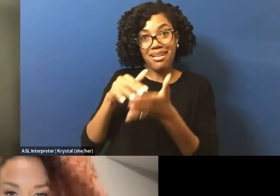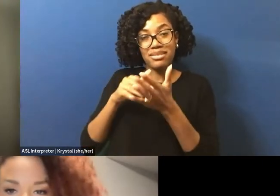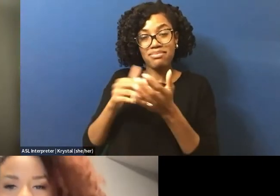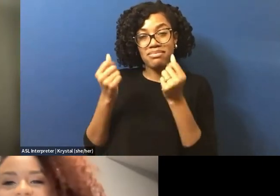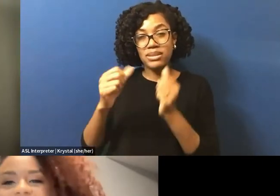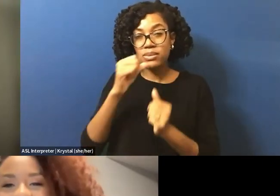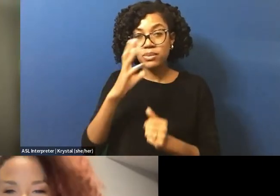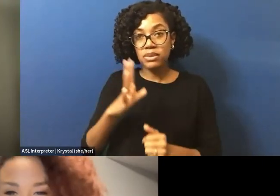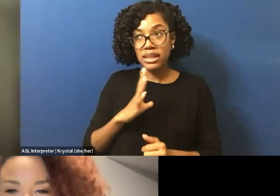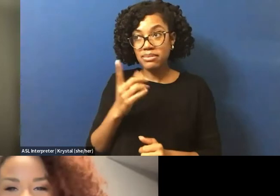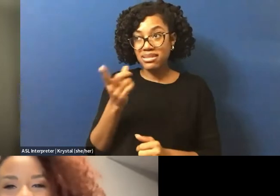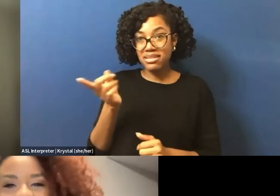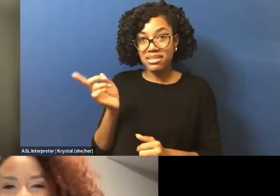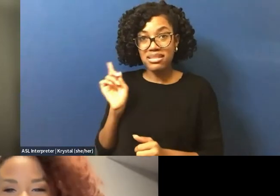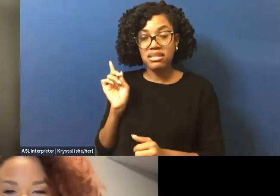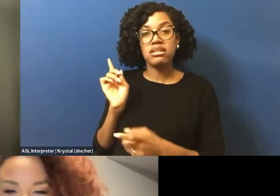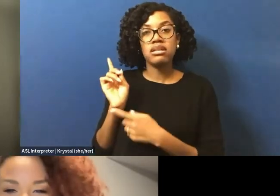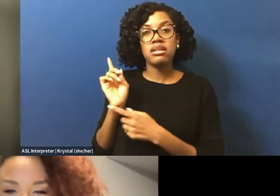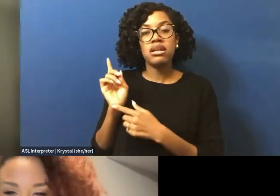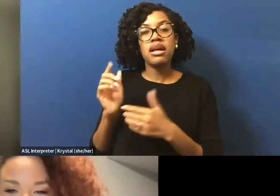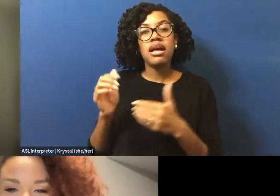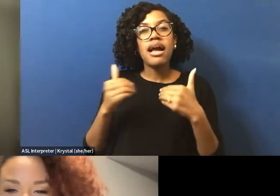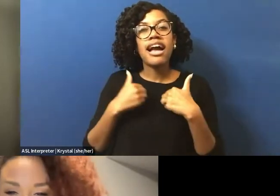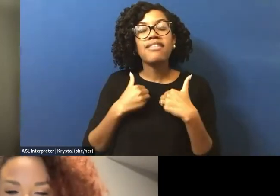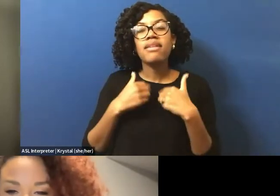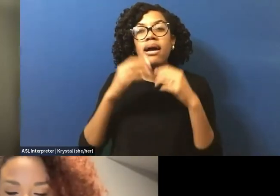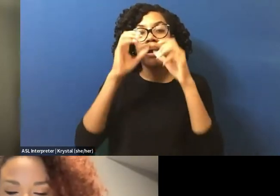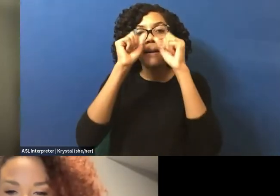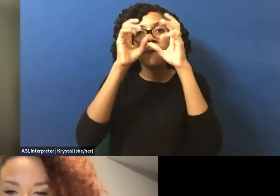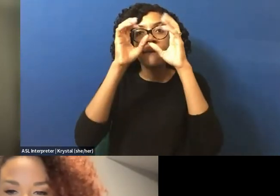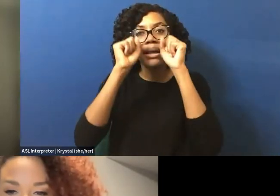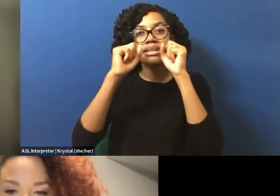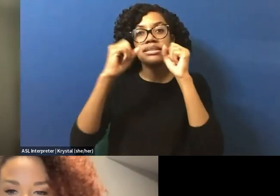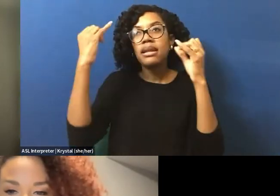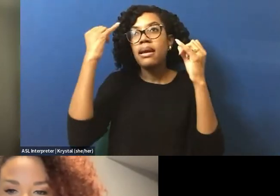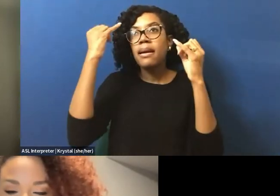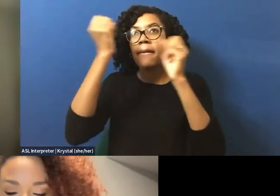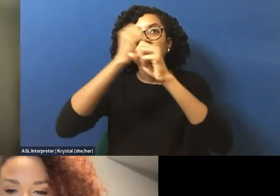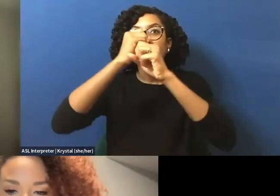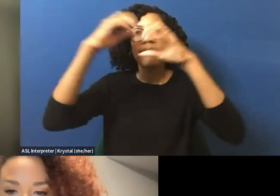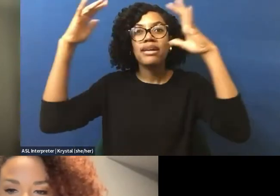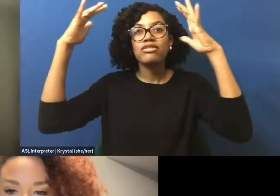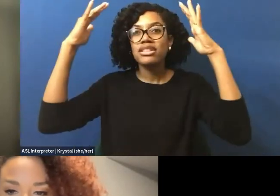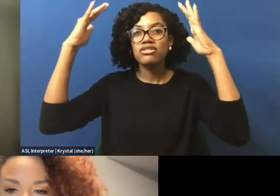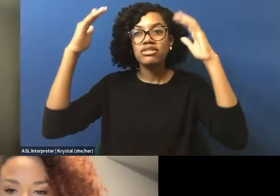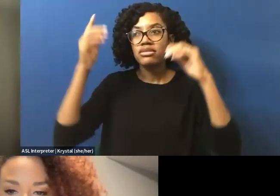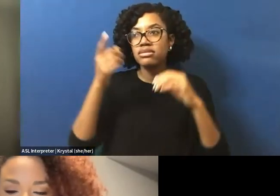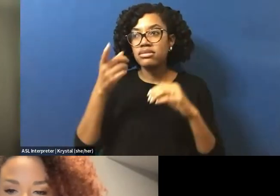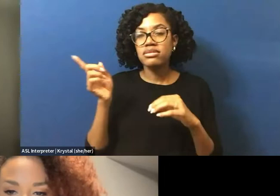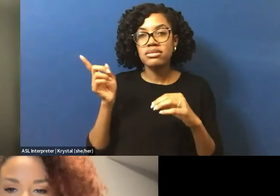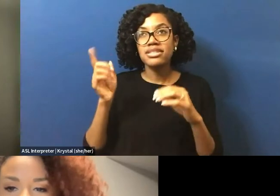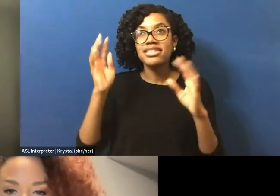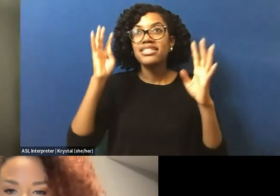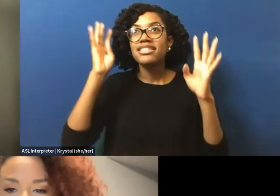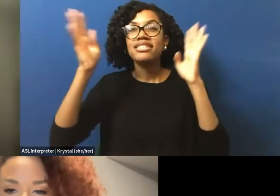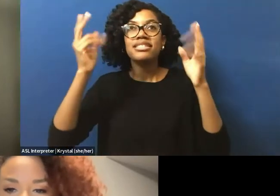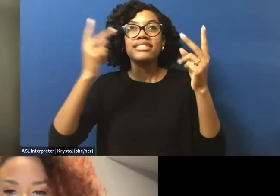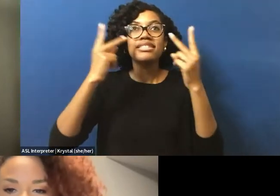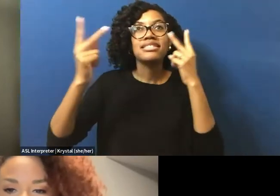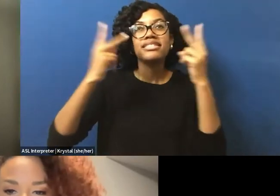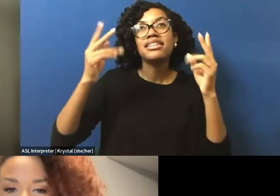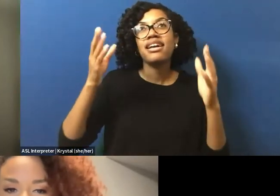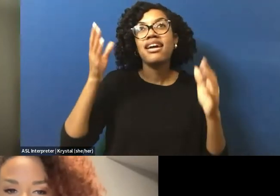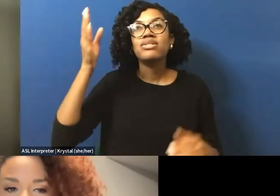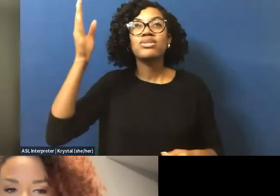dreams, right? They have really expansive political imaginations. Why do they have them? Because they're at the bottom of the totem pole,